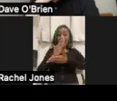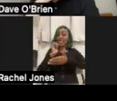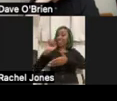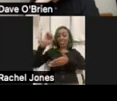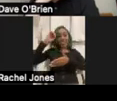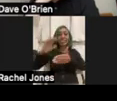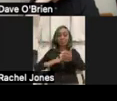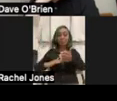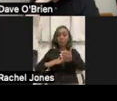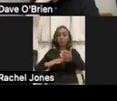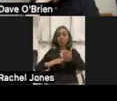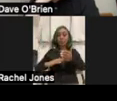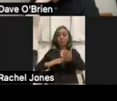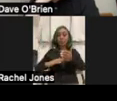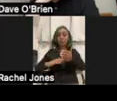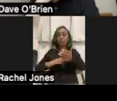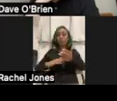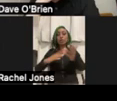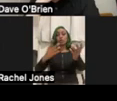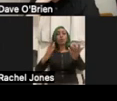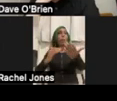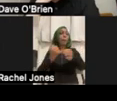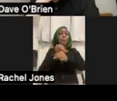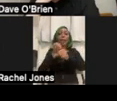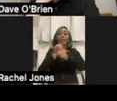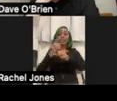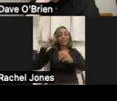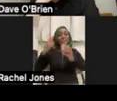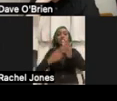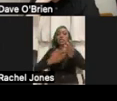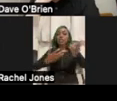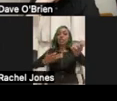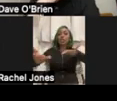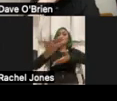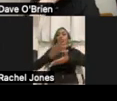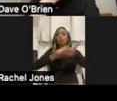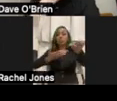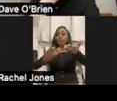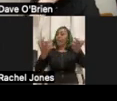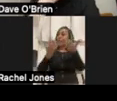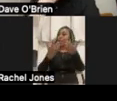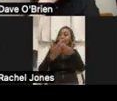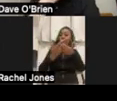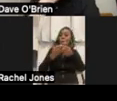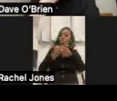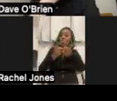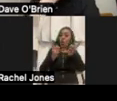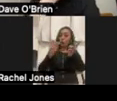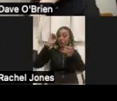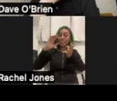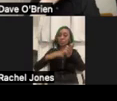to their dramaturgical decision making and strategic decision making about how those experiences might be listened